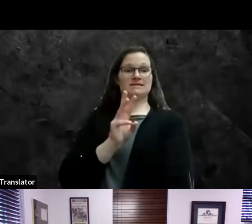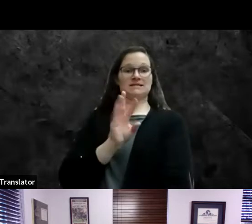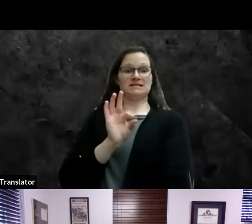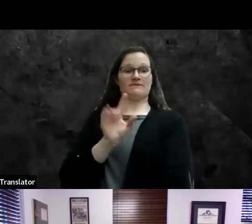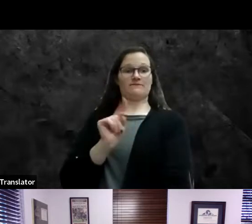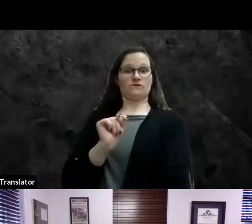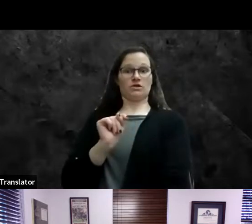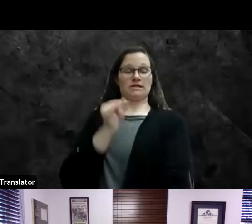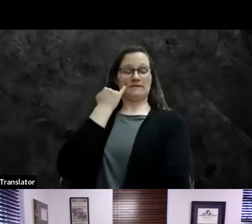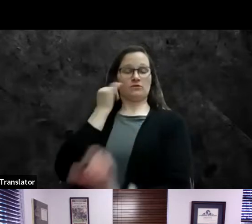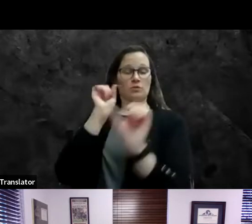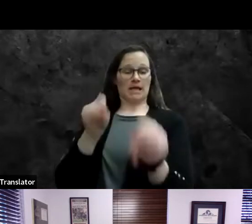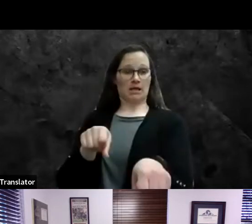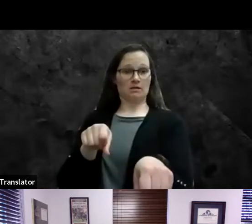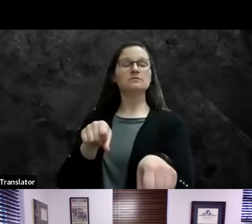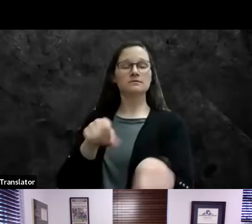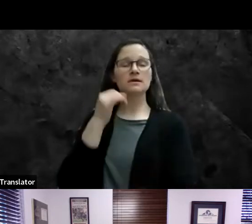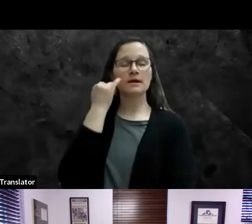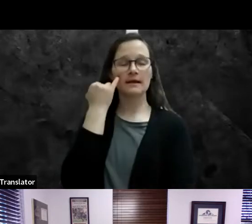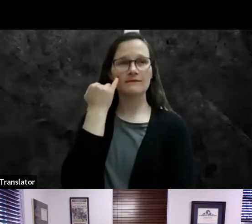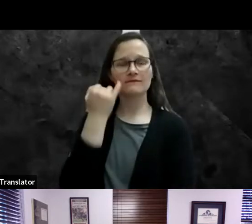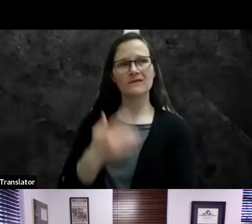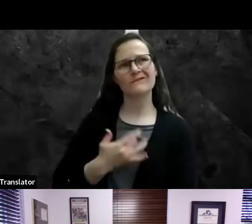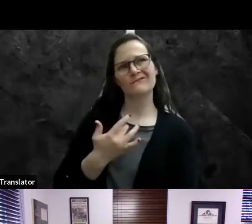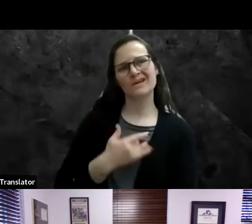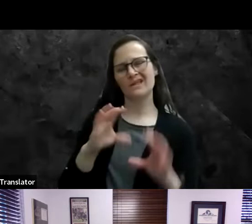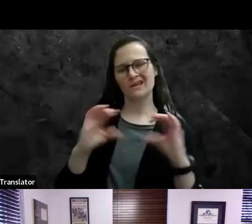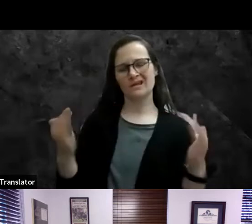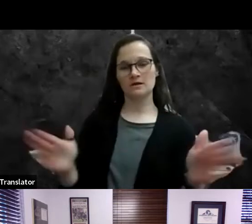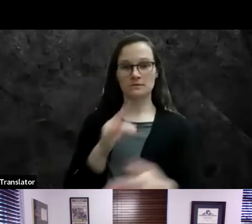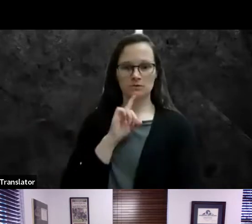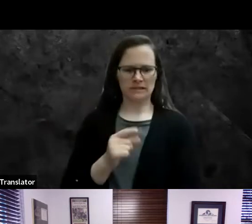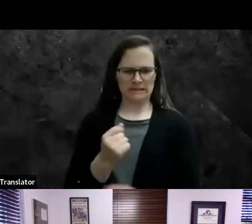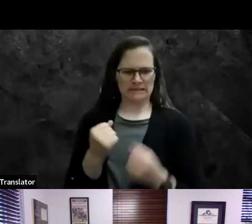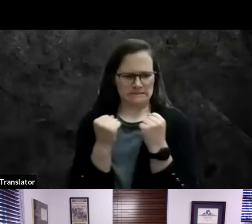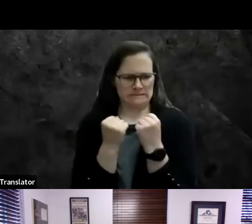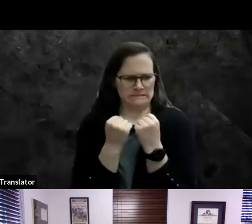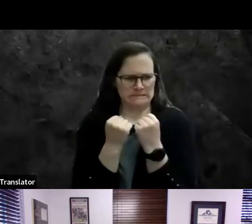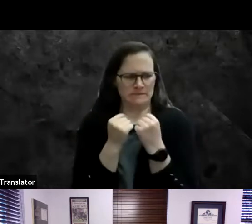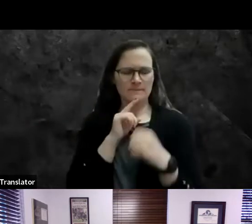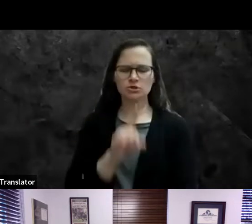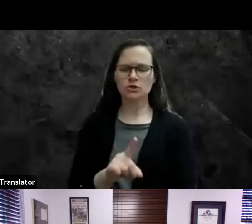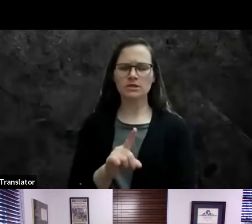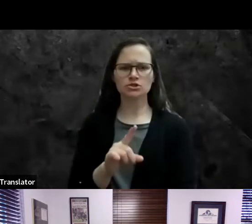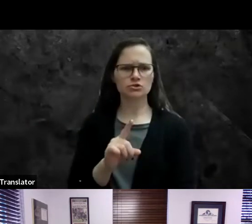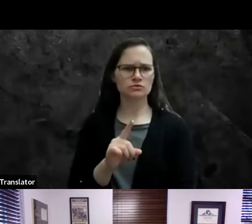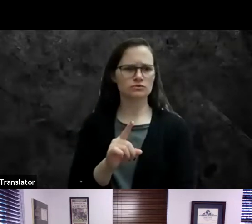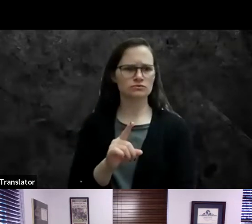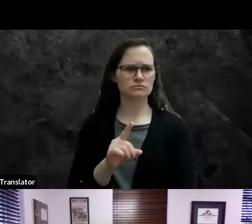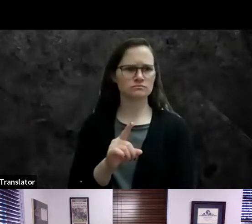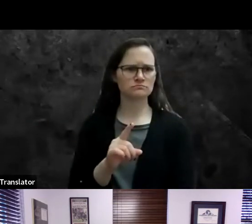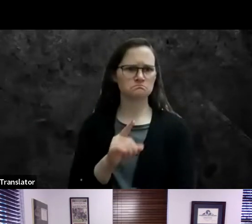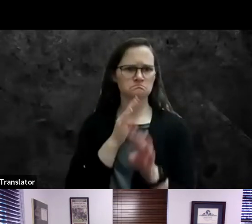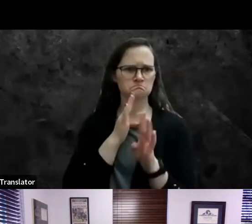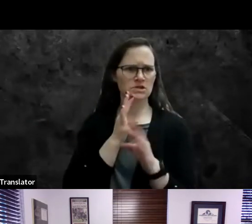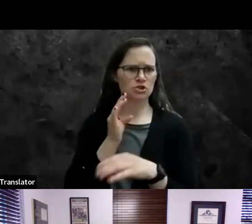is possible. If you really do think the classroom is extremely crowded, please work with your department head. You know, as